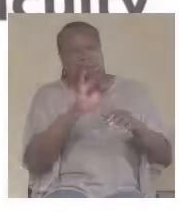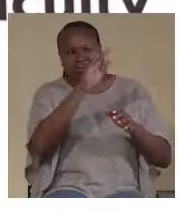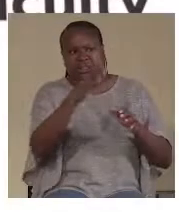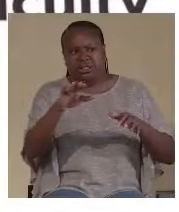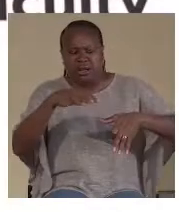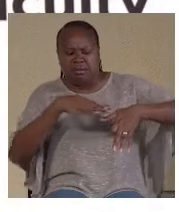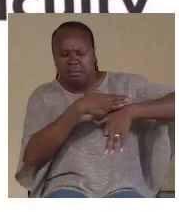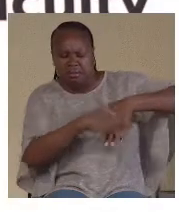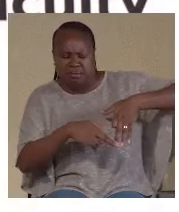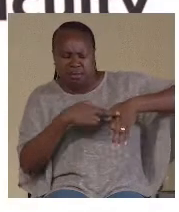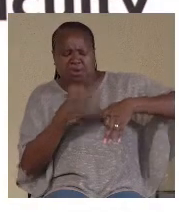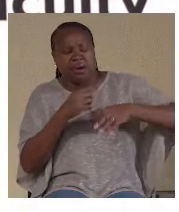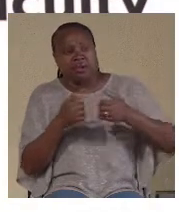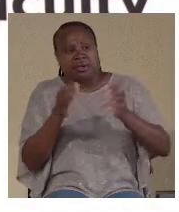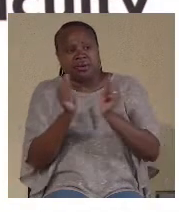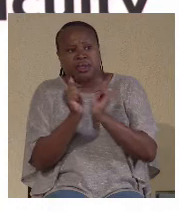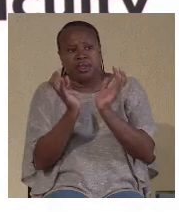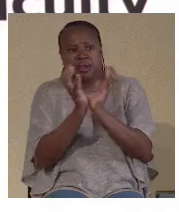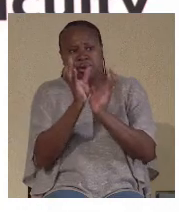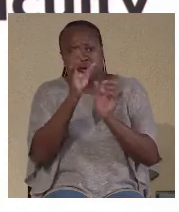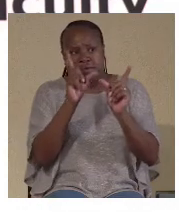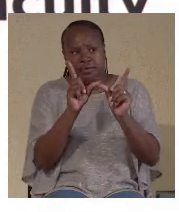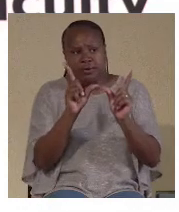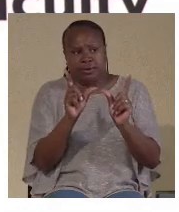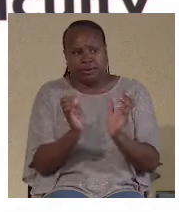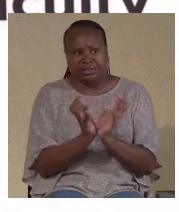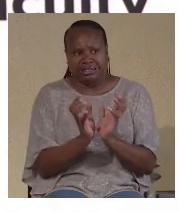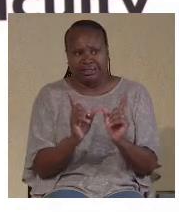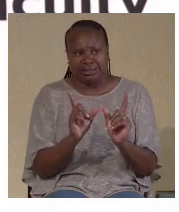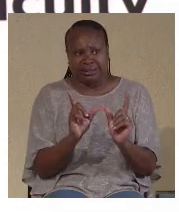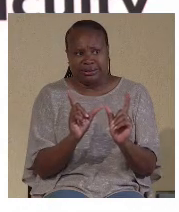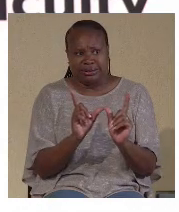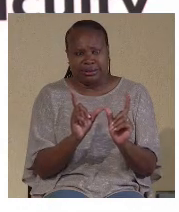City of Windhoek. City of Windhoek in the past years,